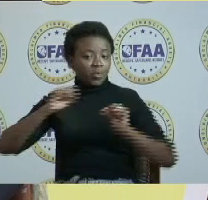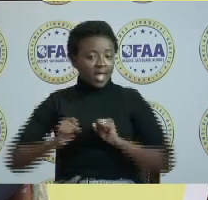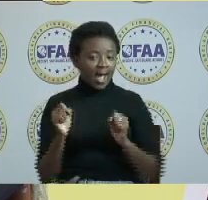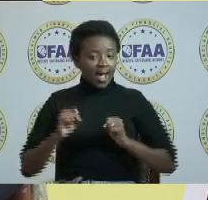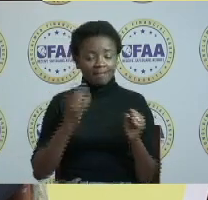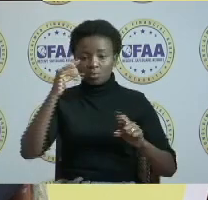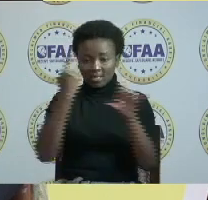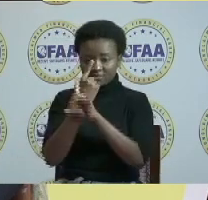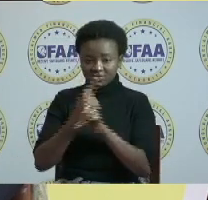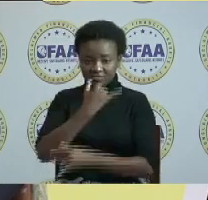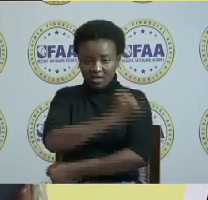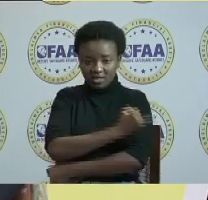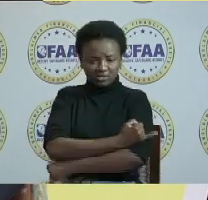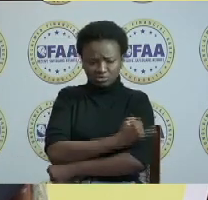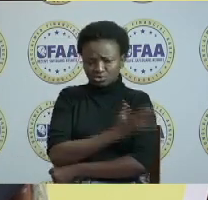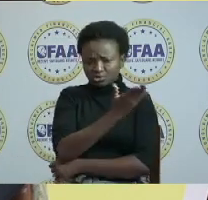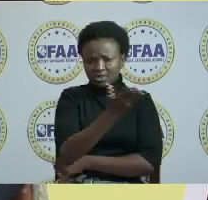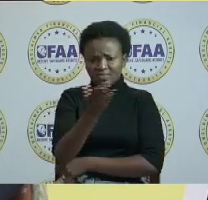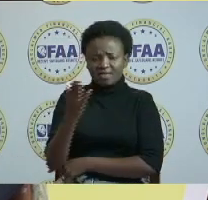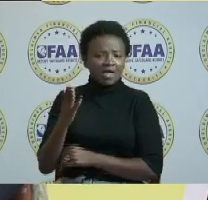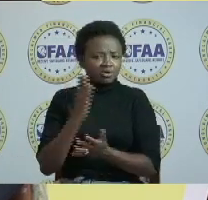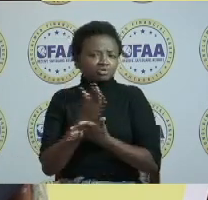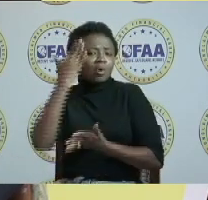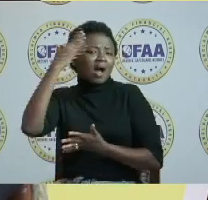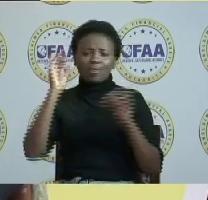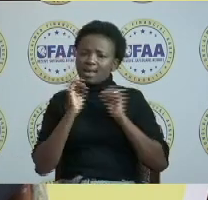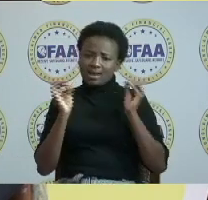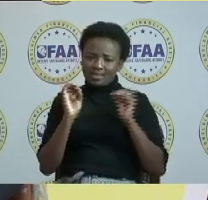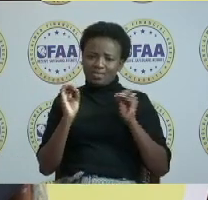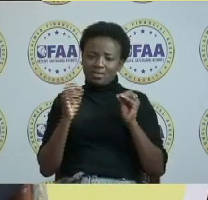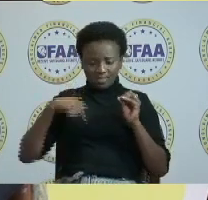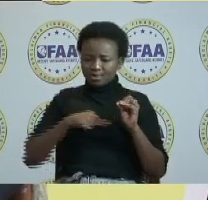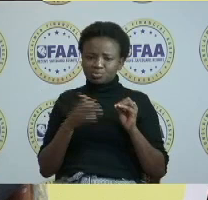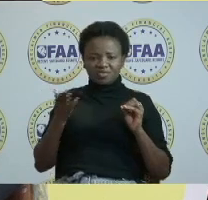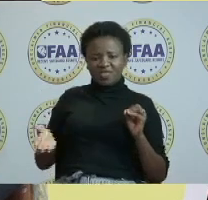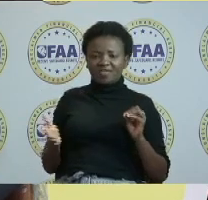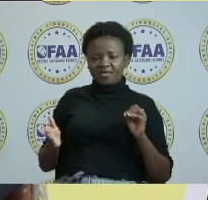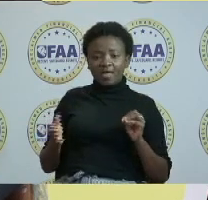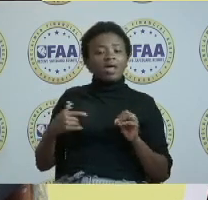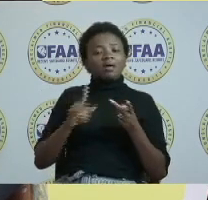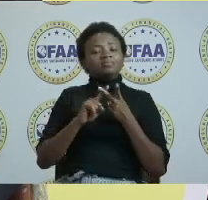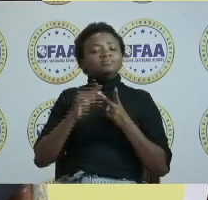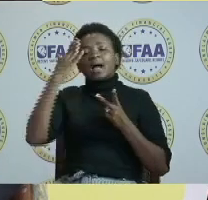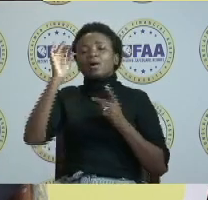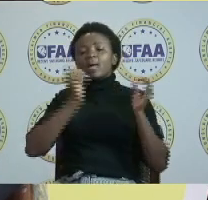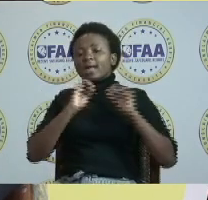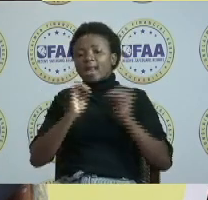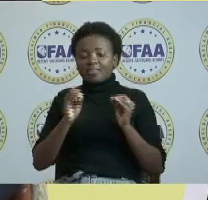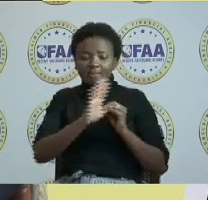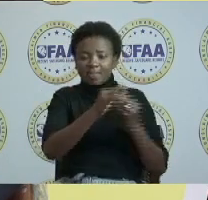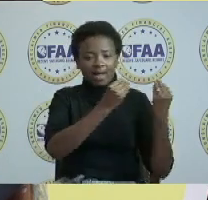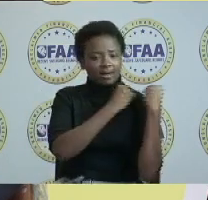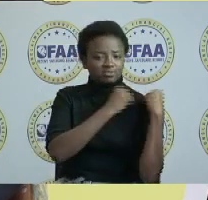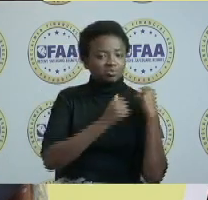number of institutions could not actually be aware of our existence and what the obligation is. Now, the spirit